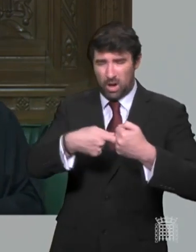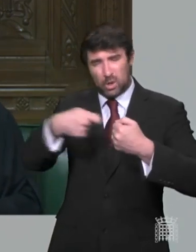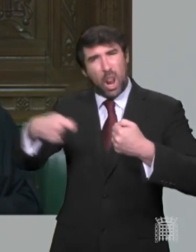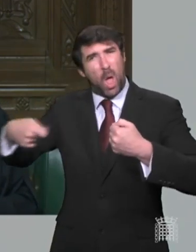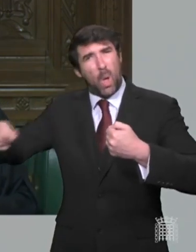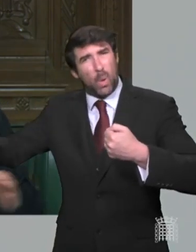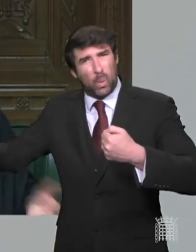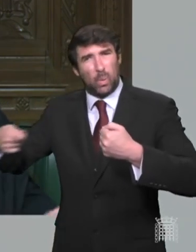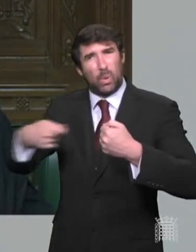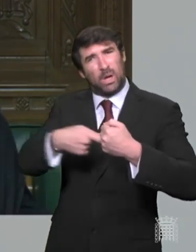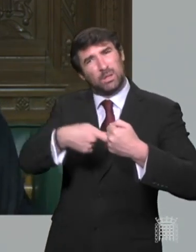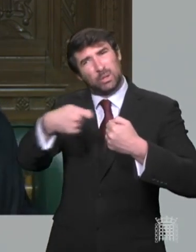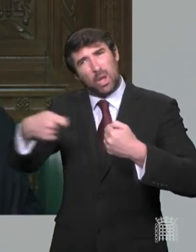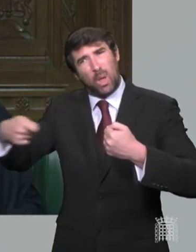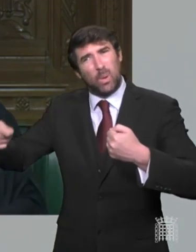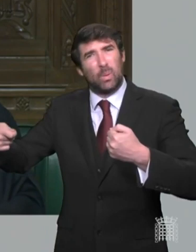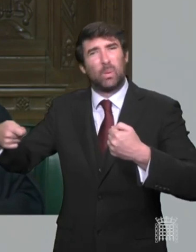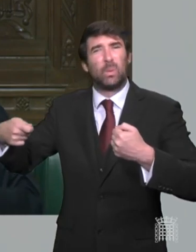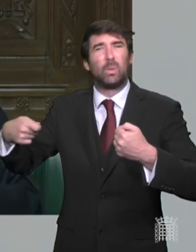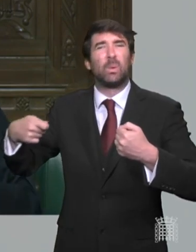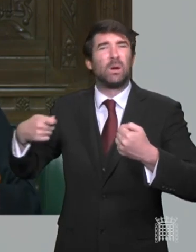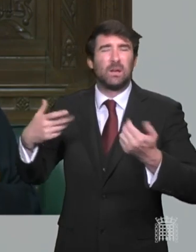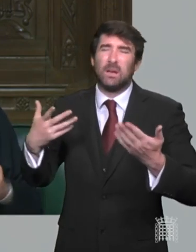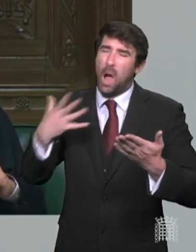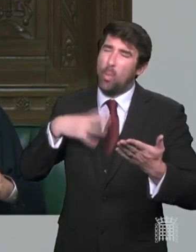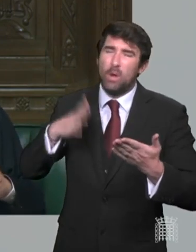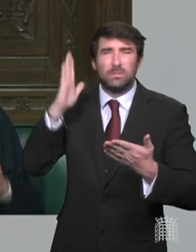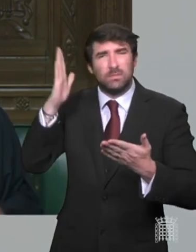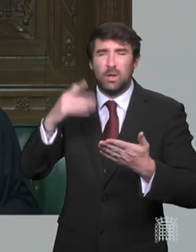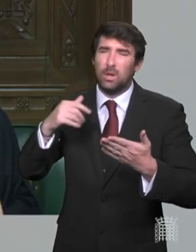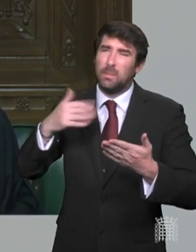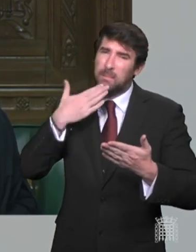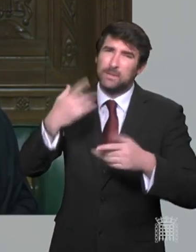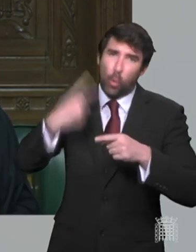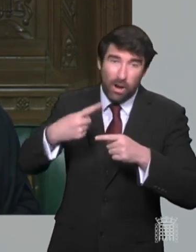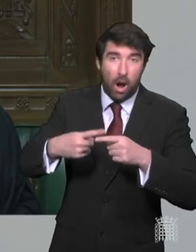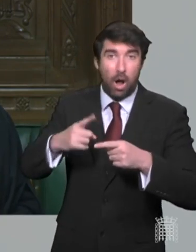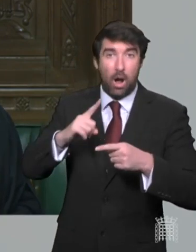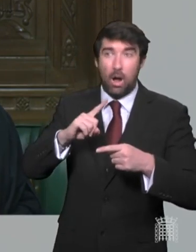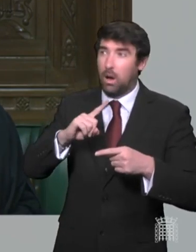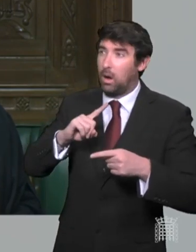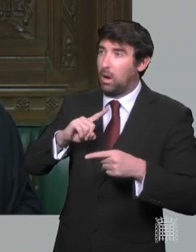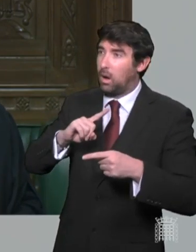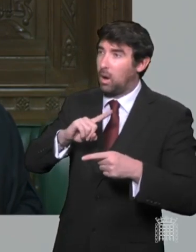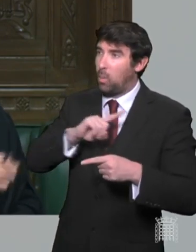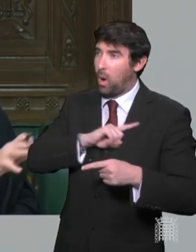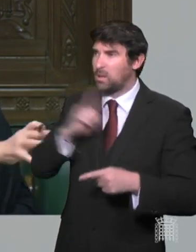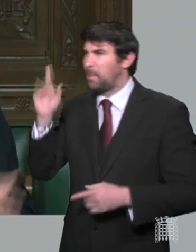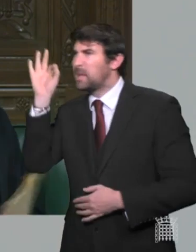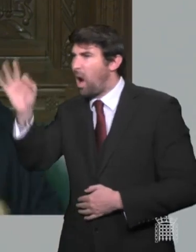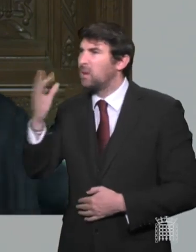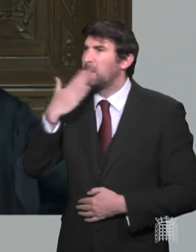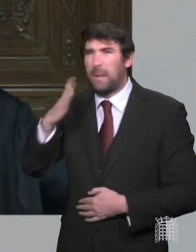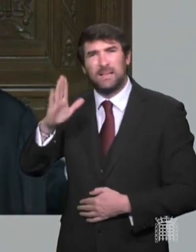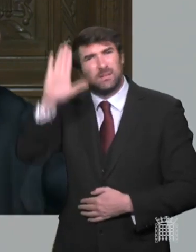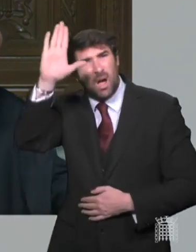got... What is it relevant to? We've got an urgent question. Normally they come after your accused. You know